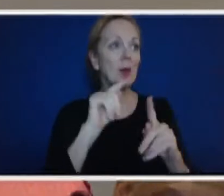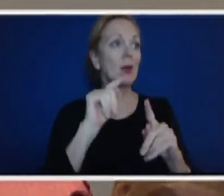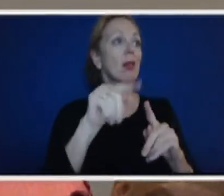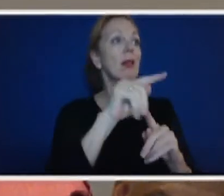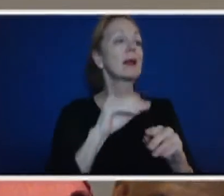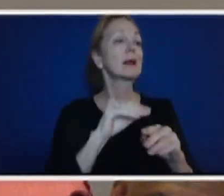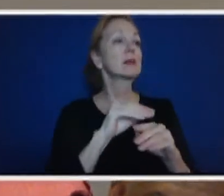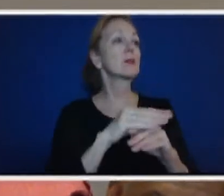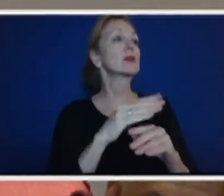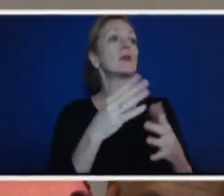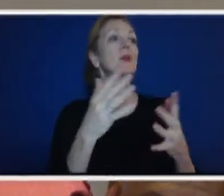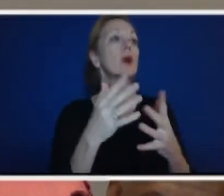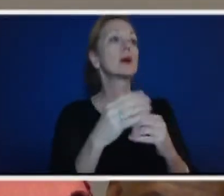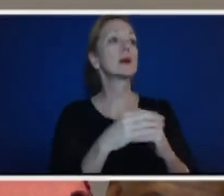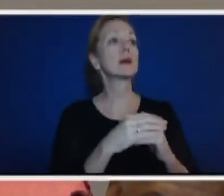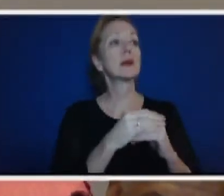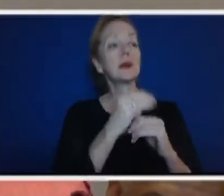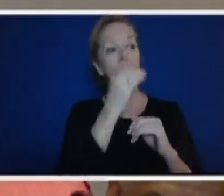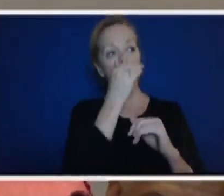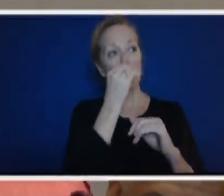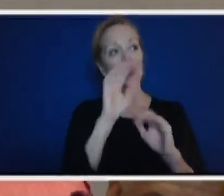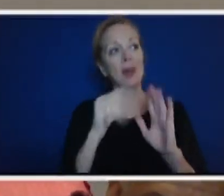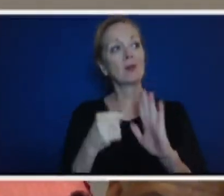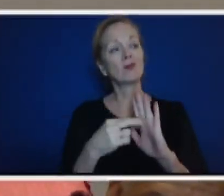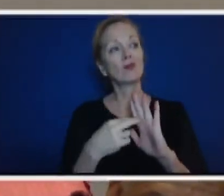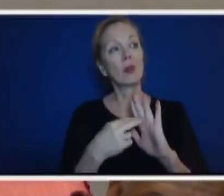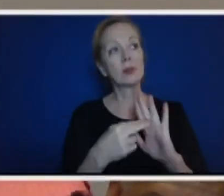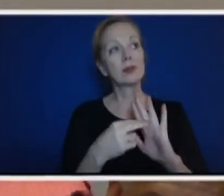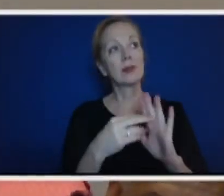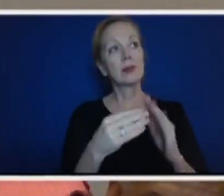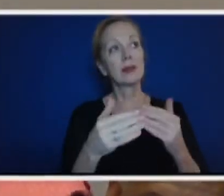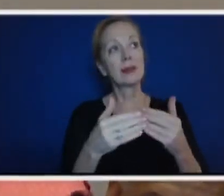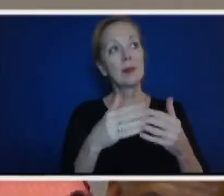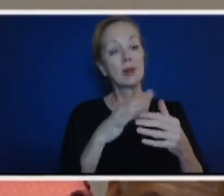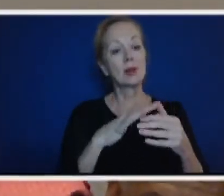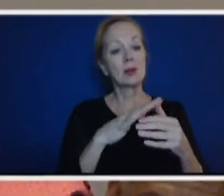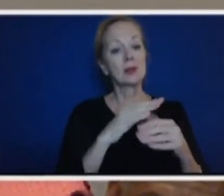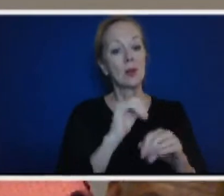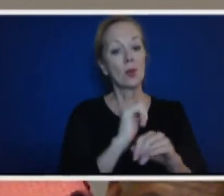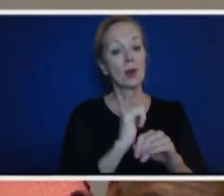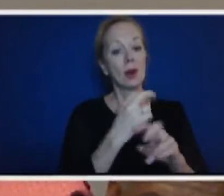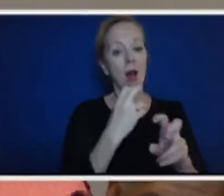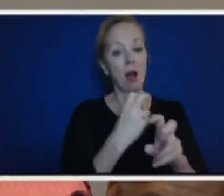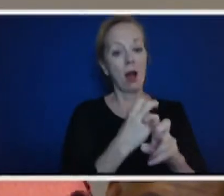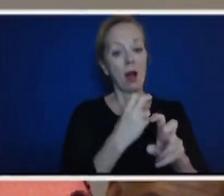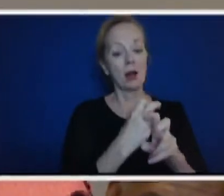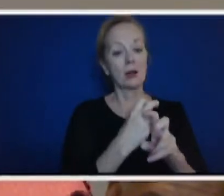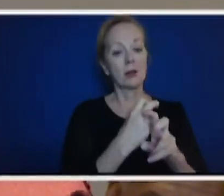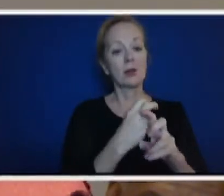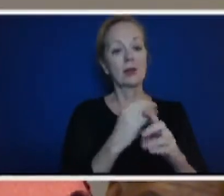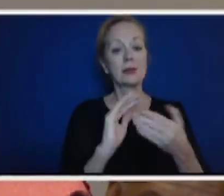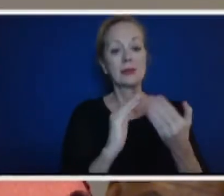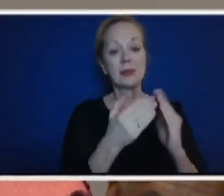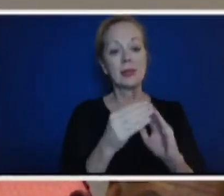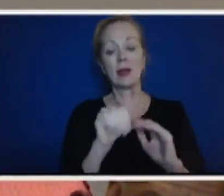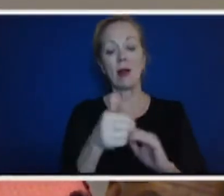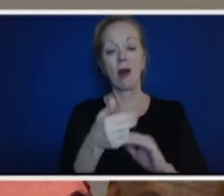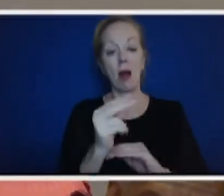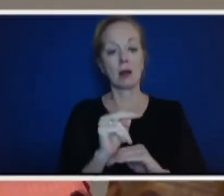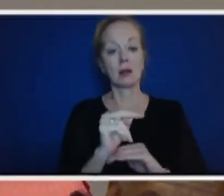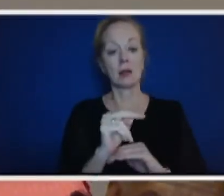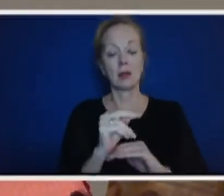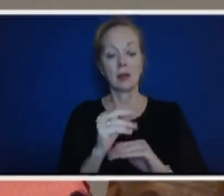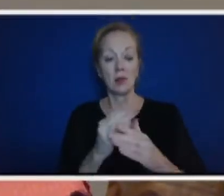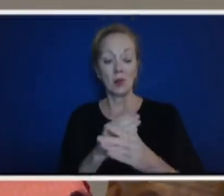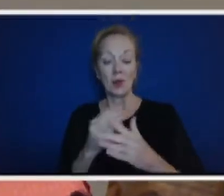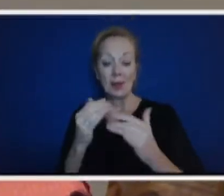to what their representation of the neighborhood has worked very hard with the city on. So in between